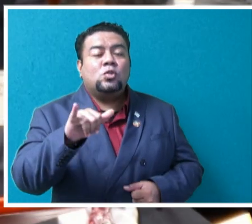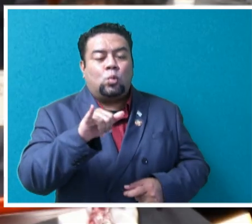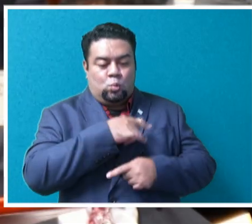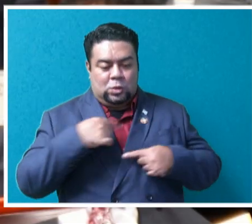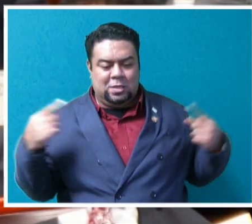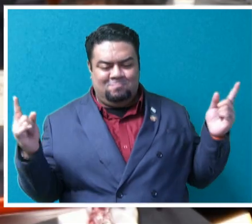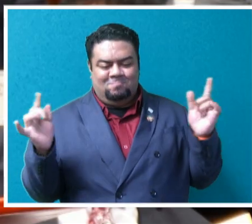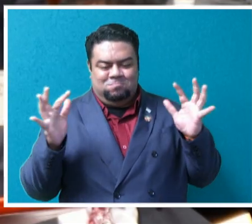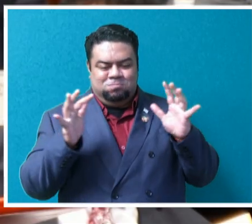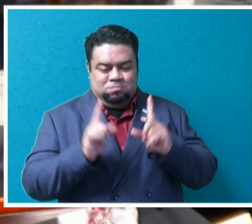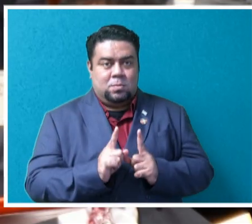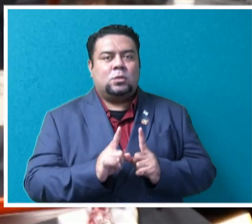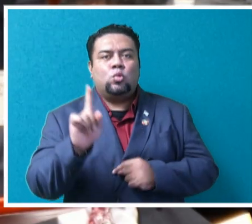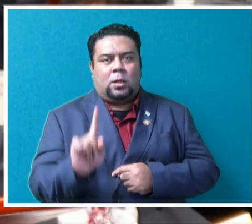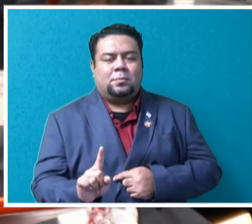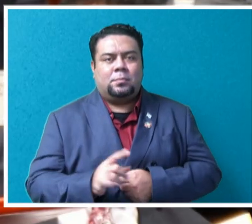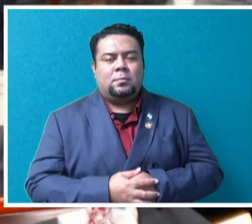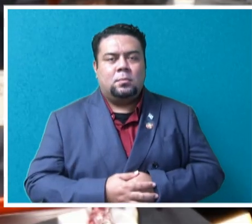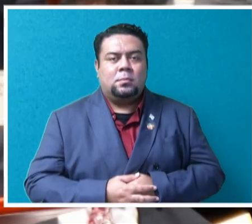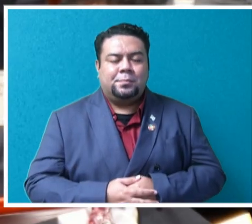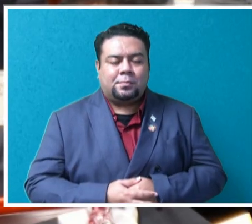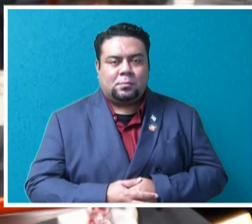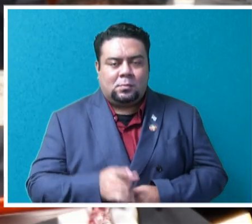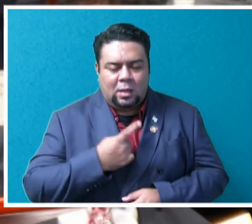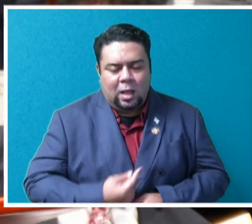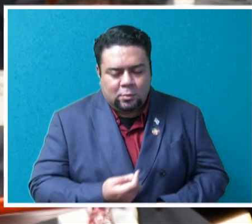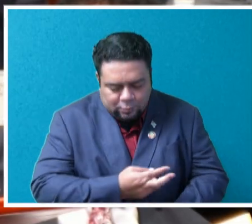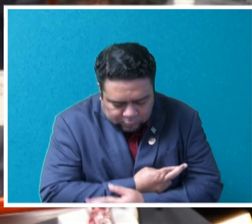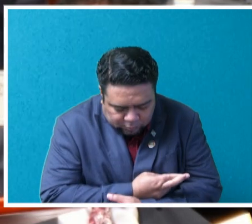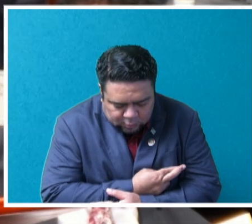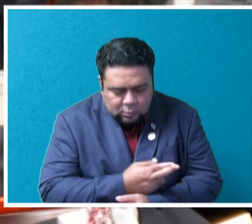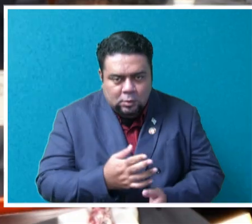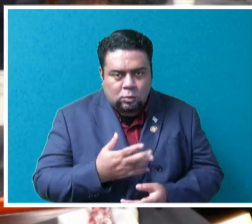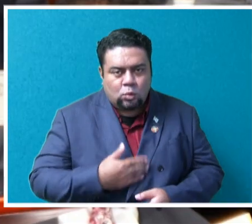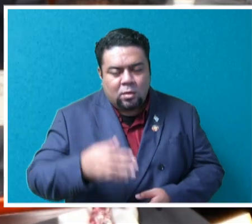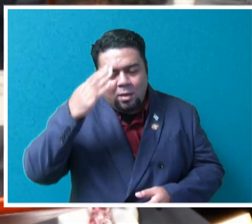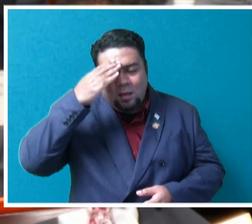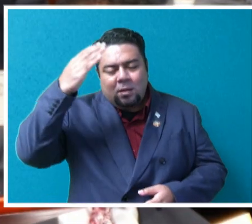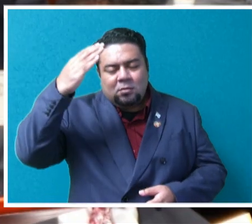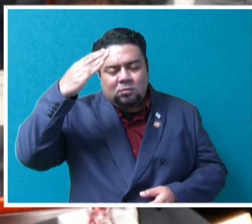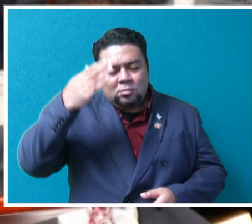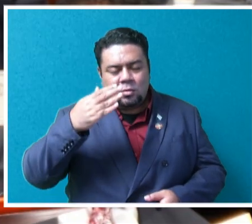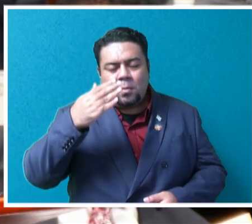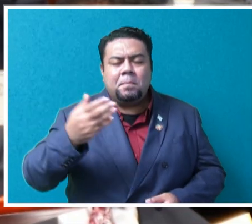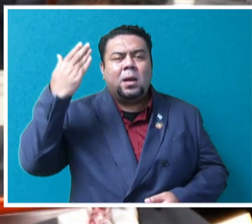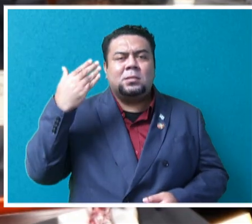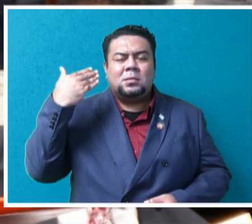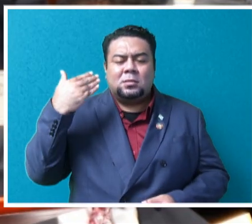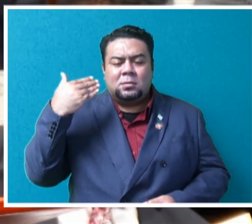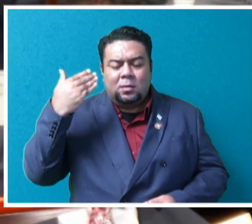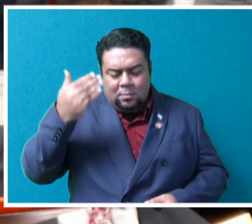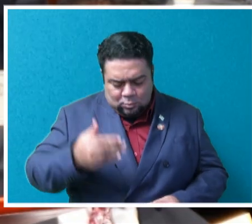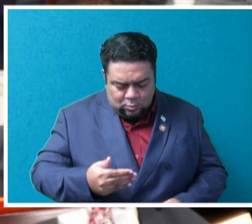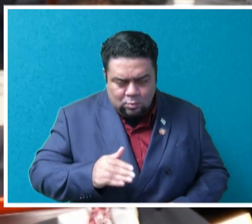today, and pay my respect to the elders past and